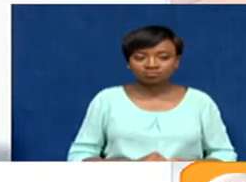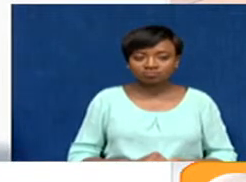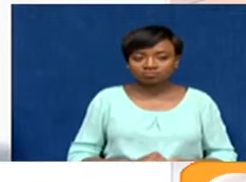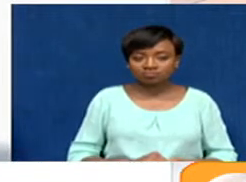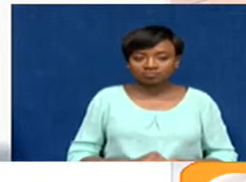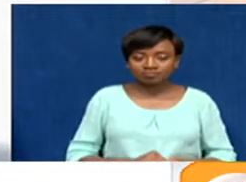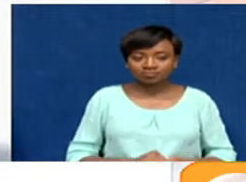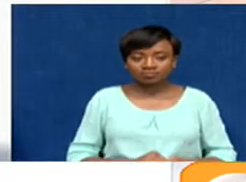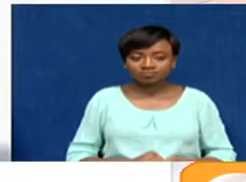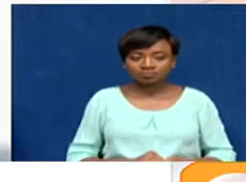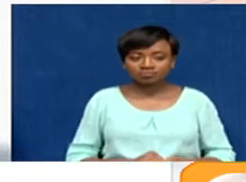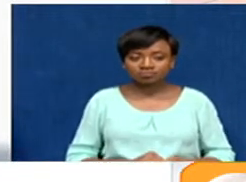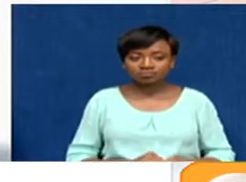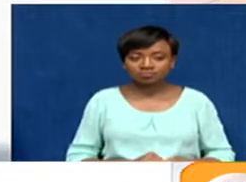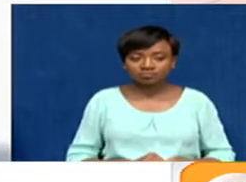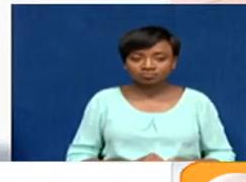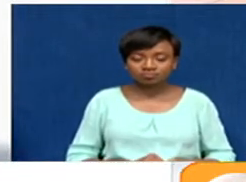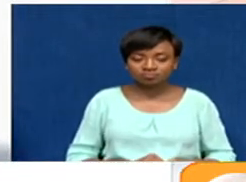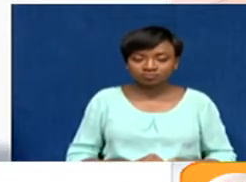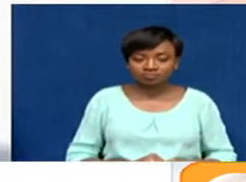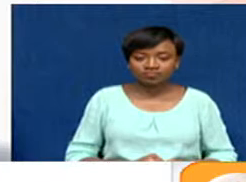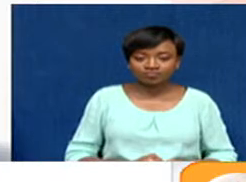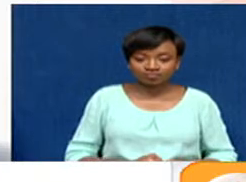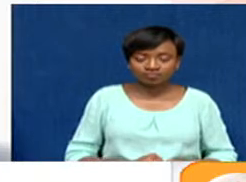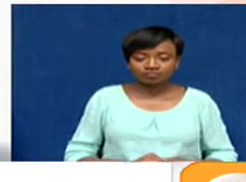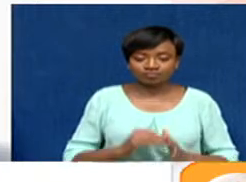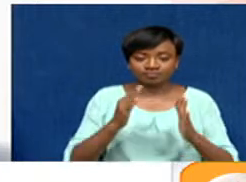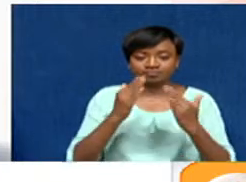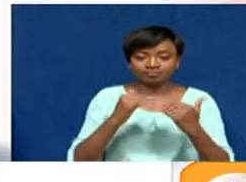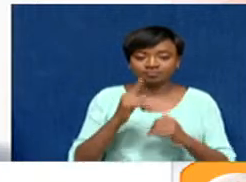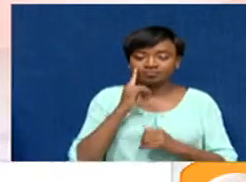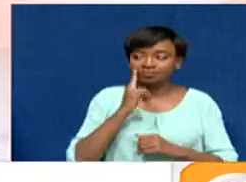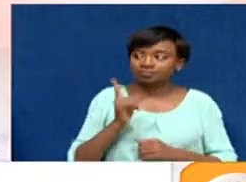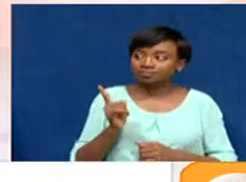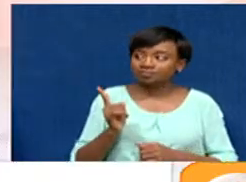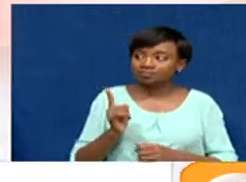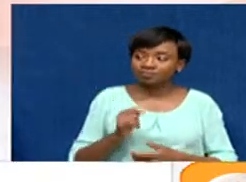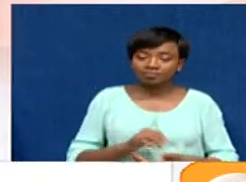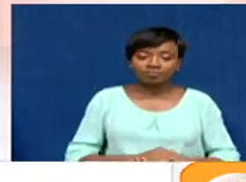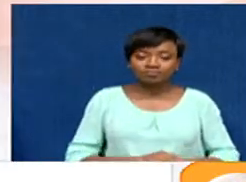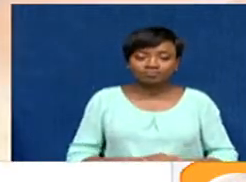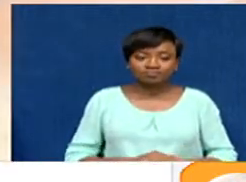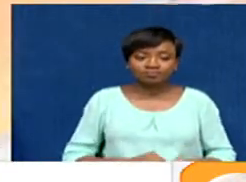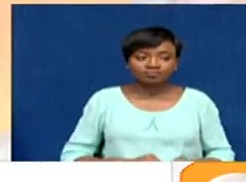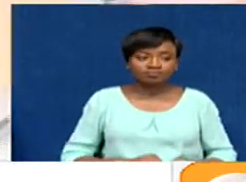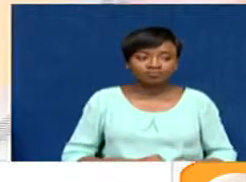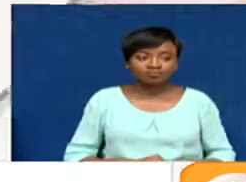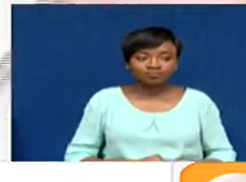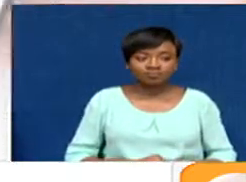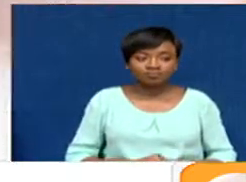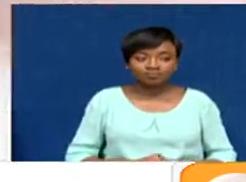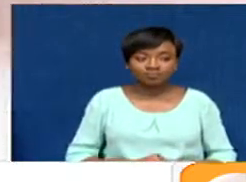This is from Navy 1922. When will this problem come to an end?